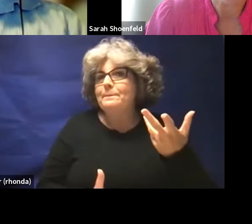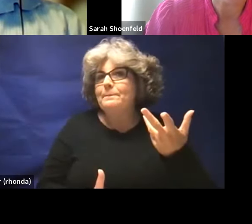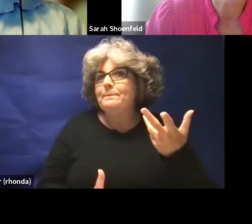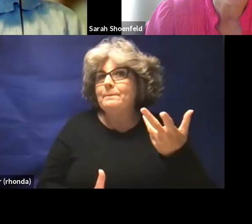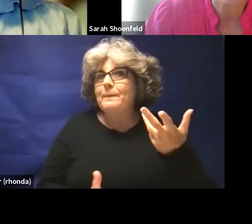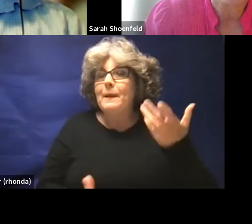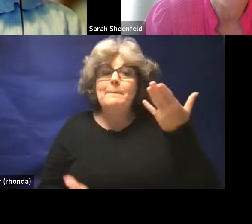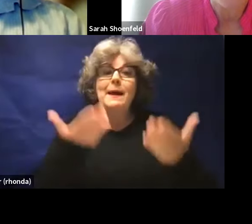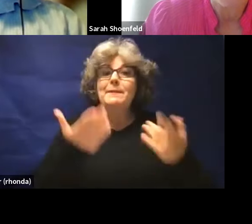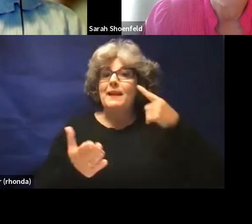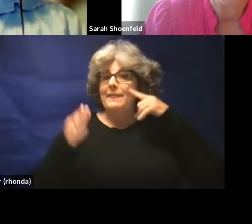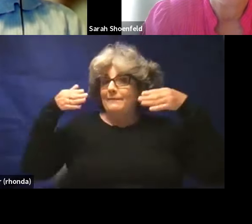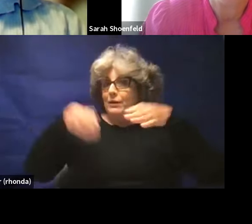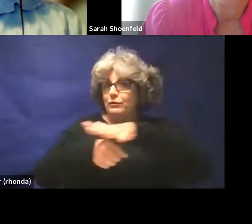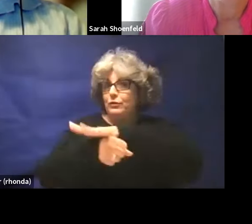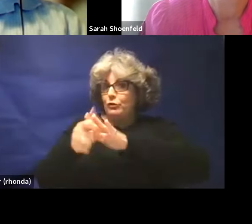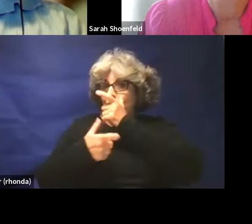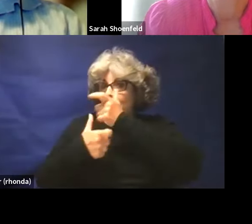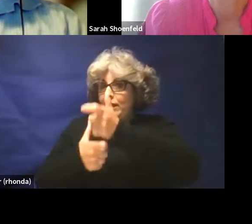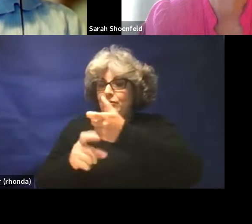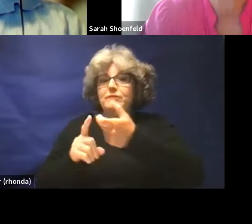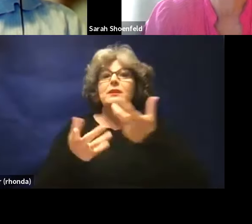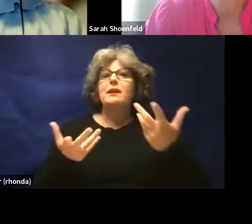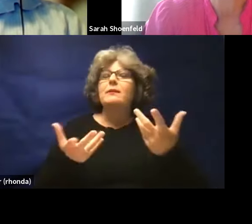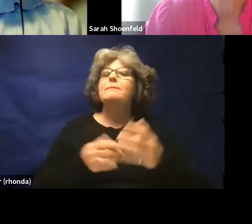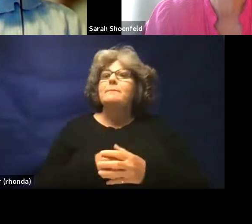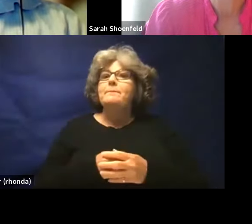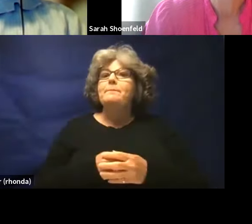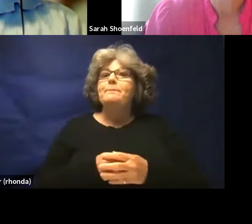you may not think focus on your area of interest, but I think that